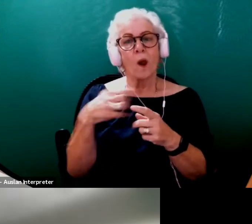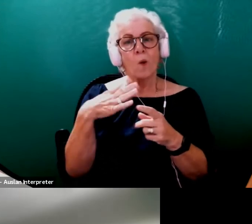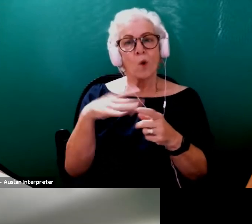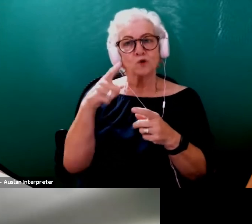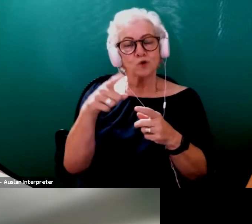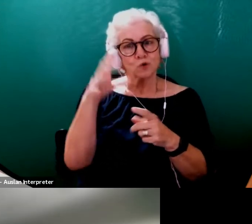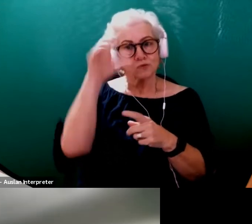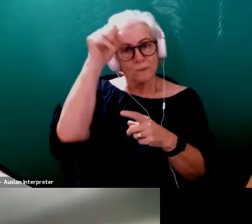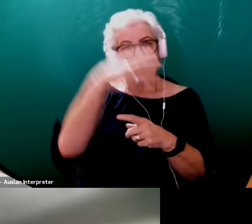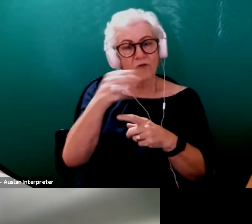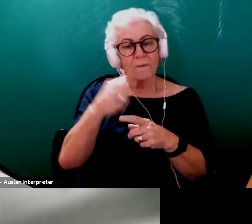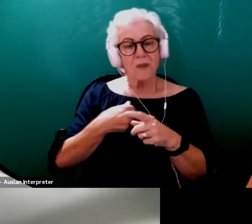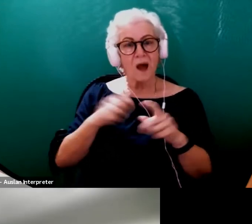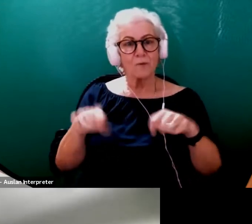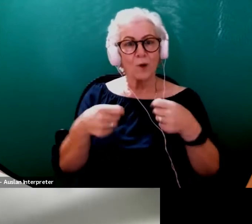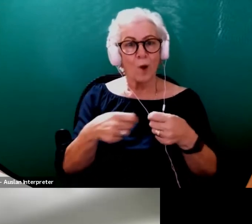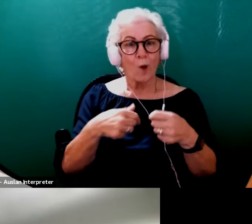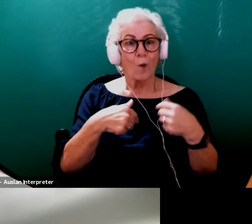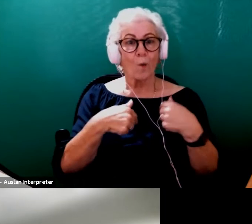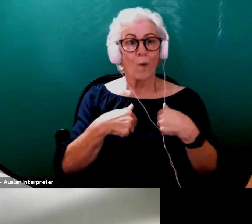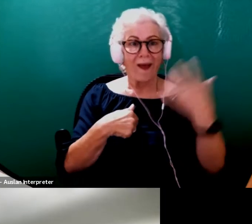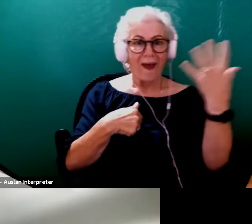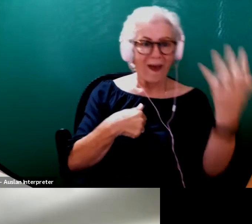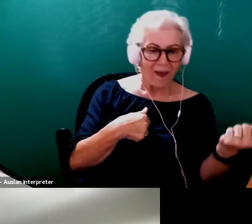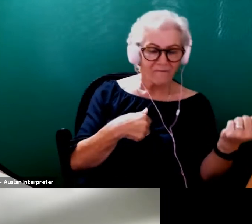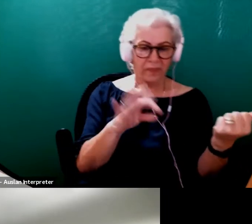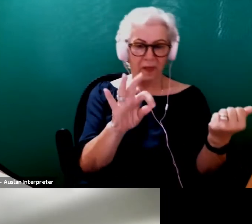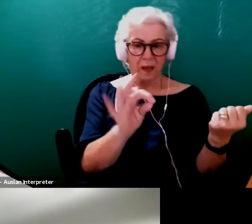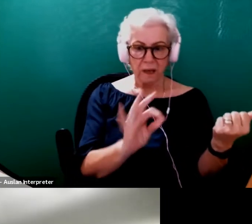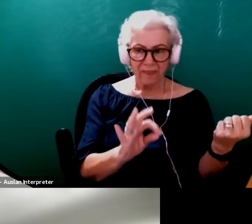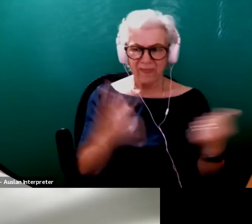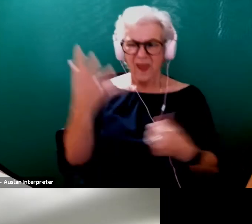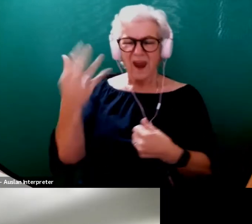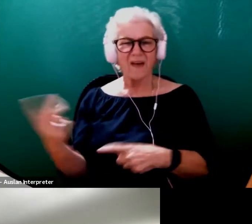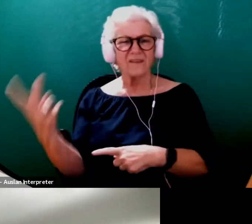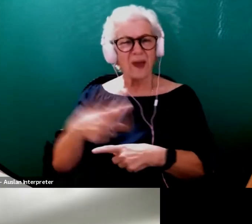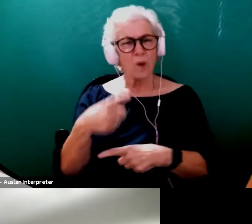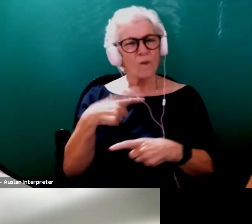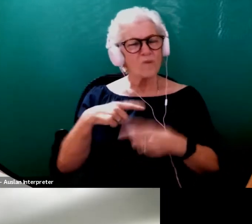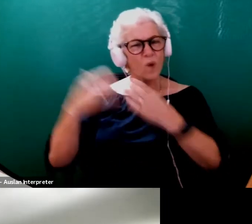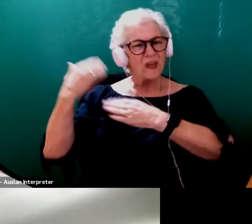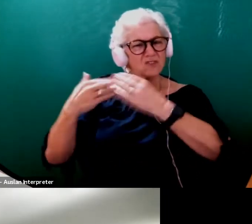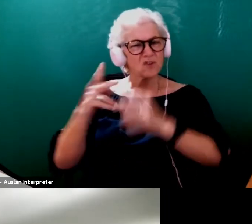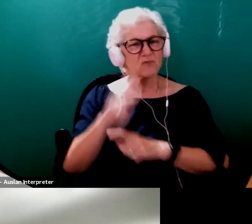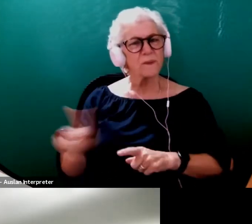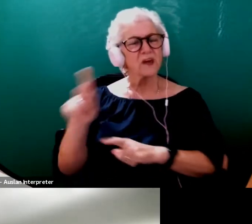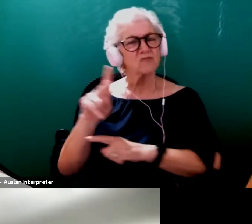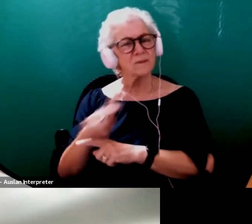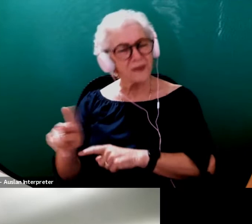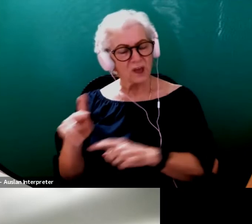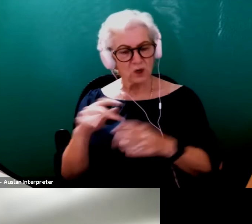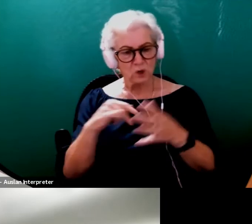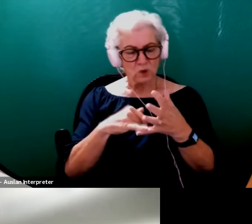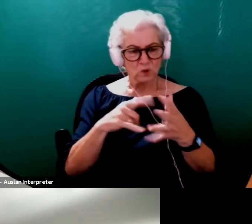we were, we weren't, and then we were again. This is a case of history repeating itself in a bad way. So we were an